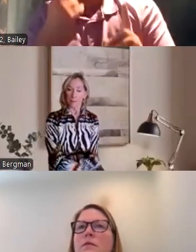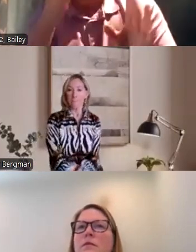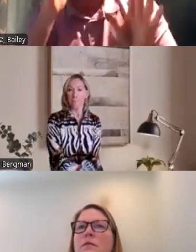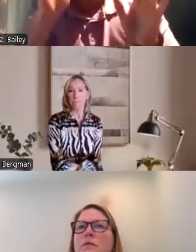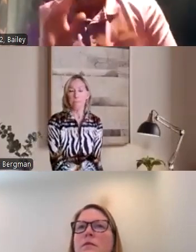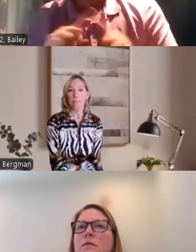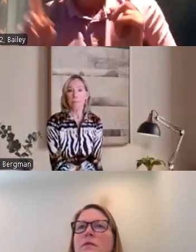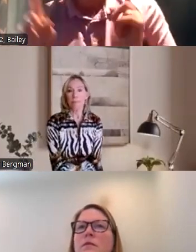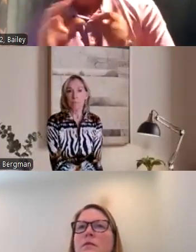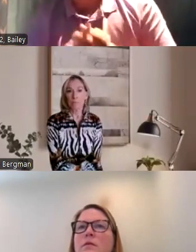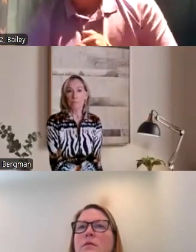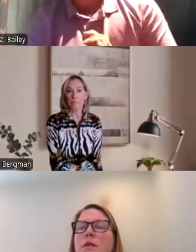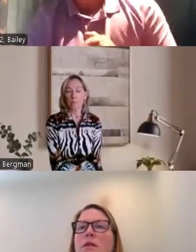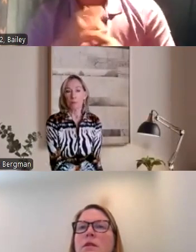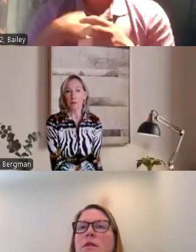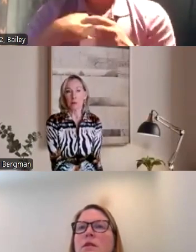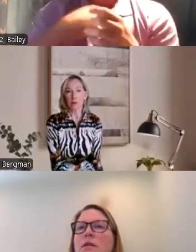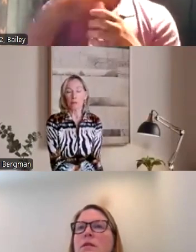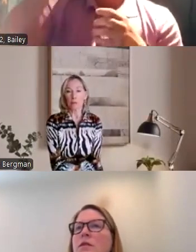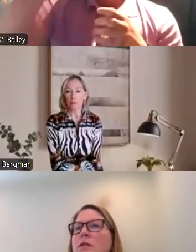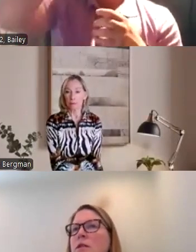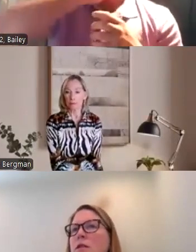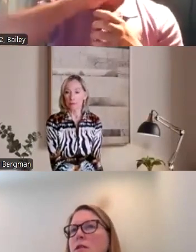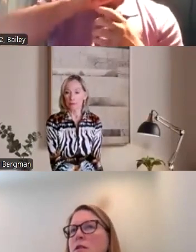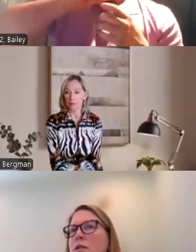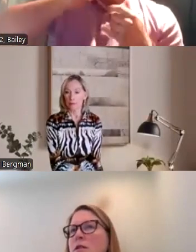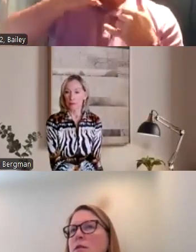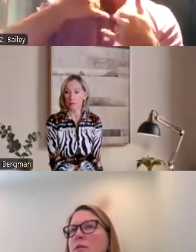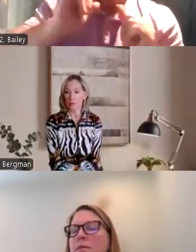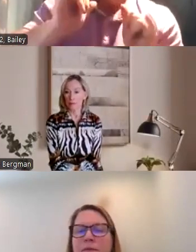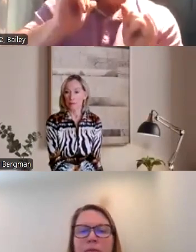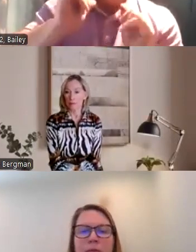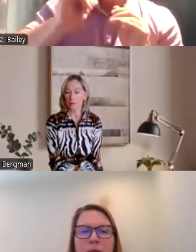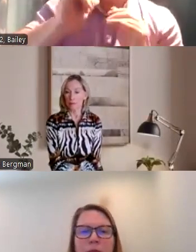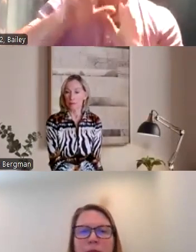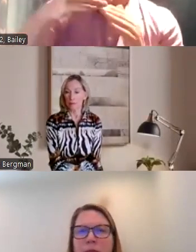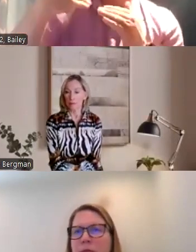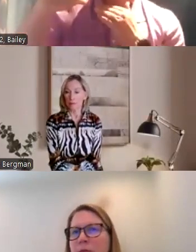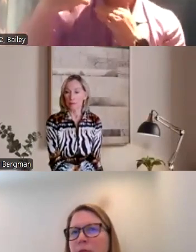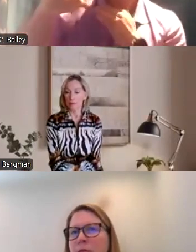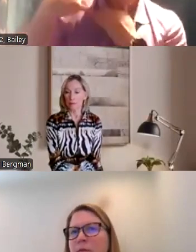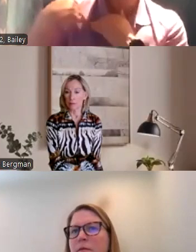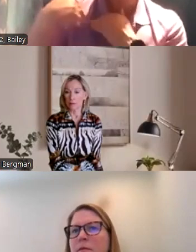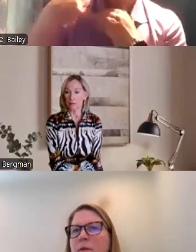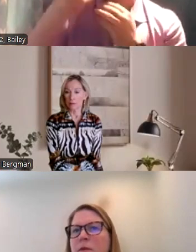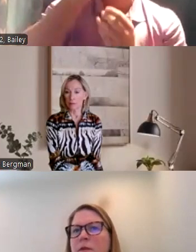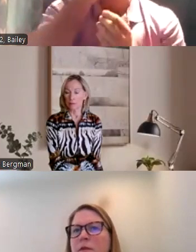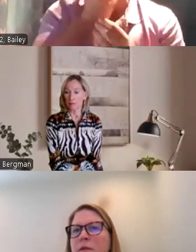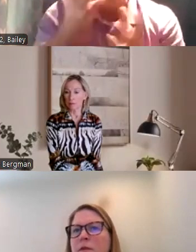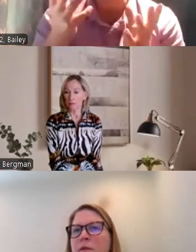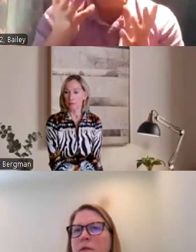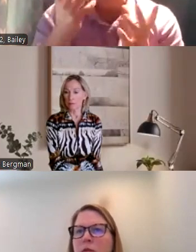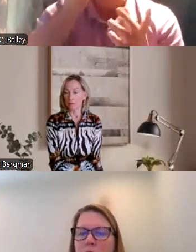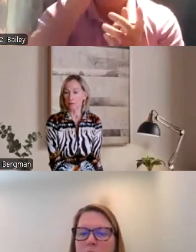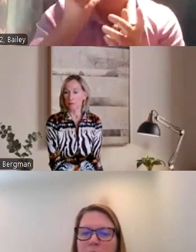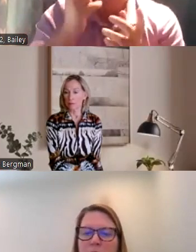that our assumption here is to still put the burden of asking for information or trying to seek out information on